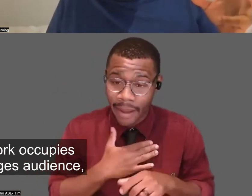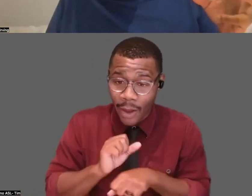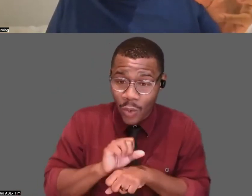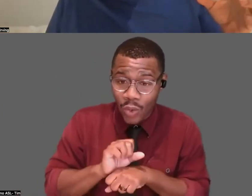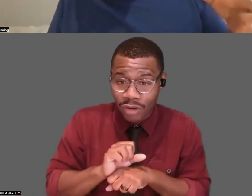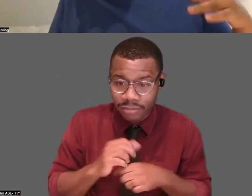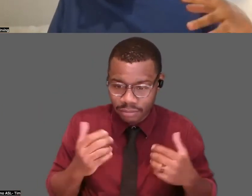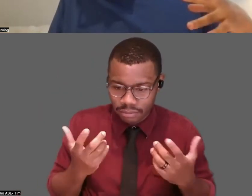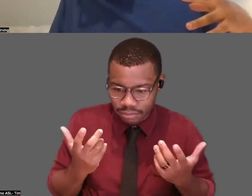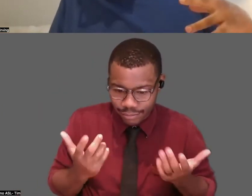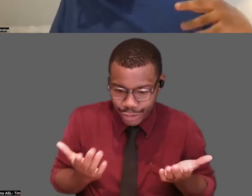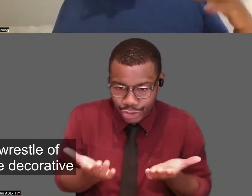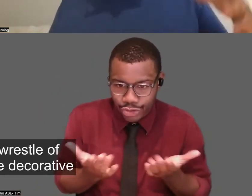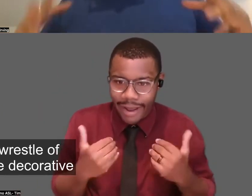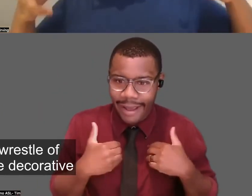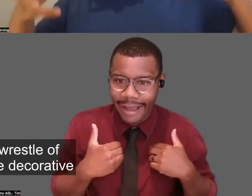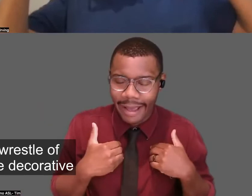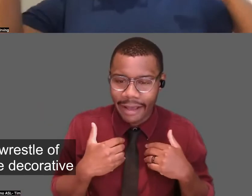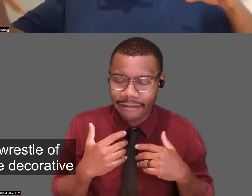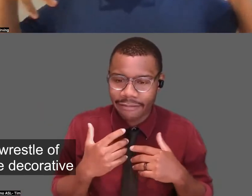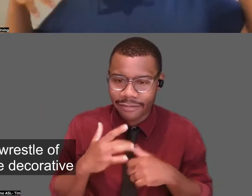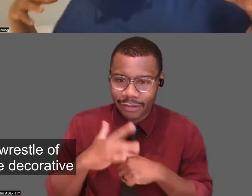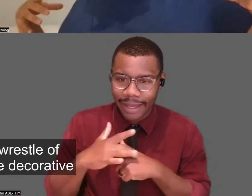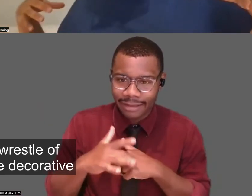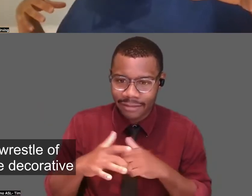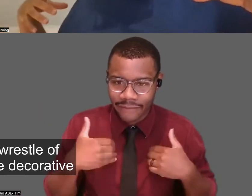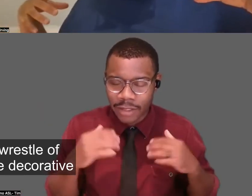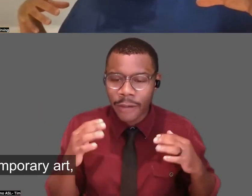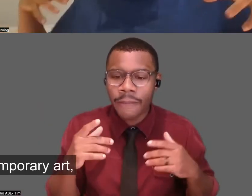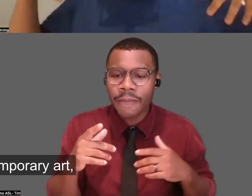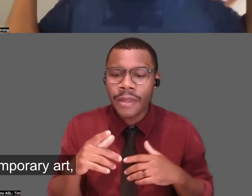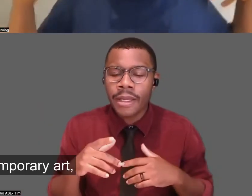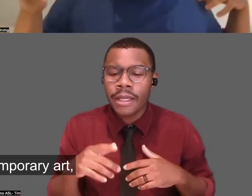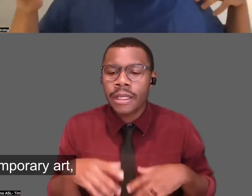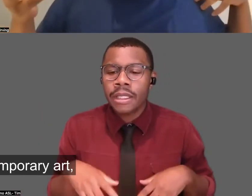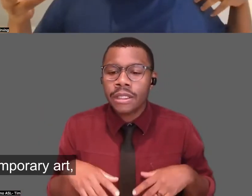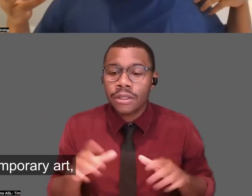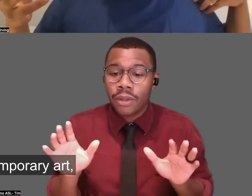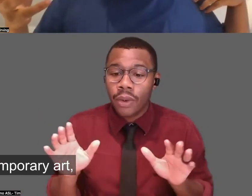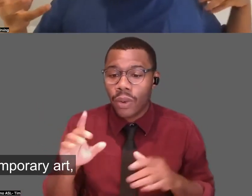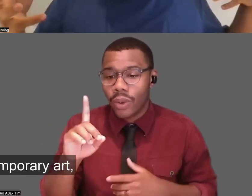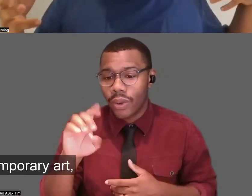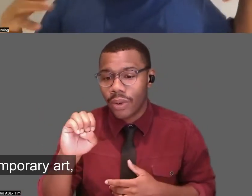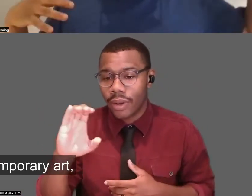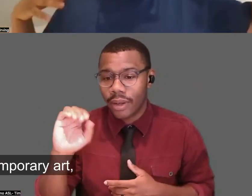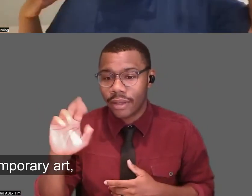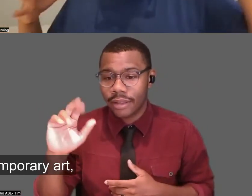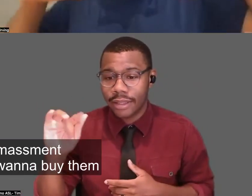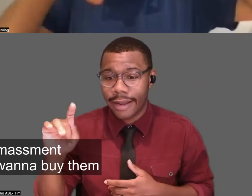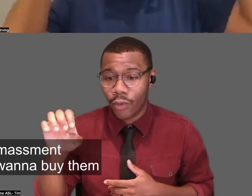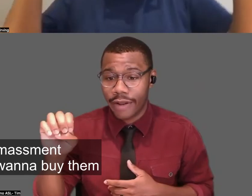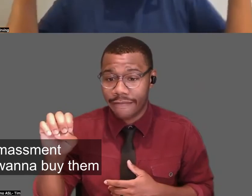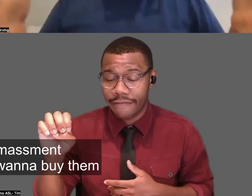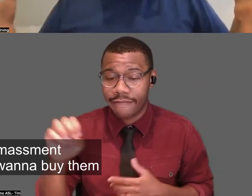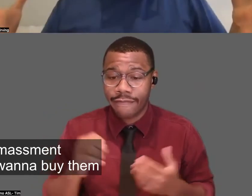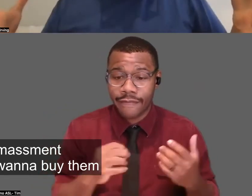audience. Through this wrestle of dealing with the decorative and with contemporary art, a lot